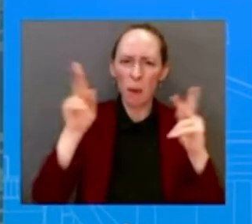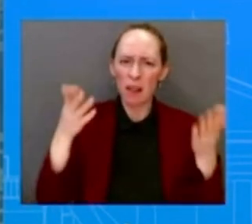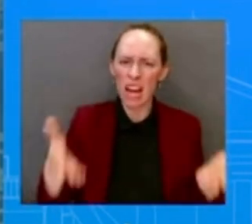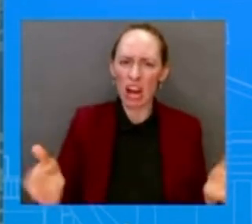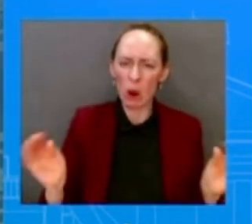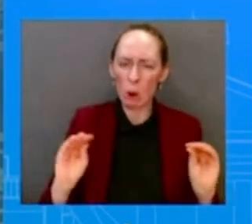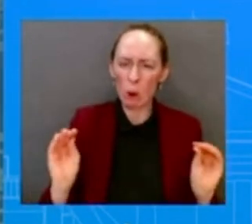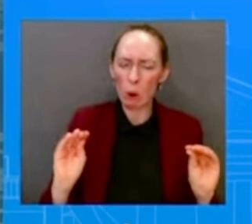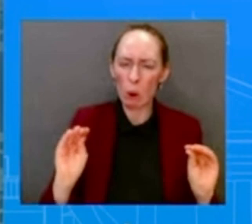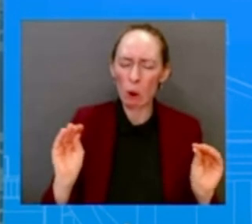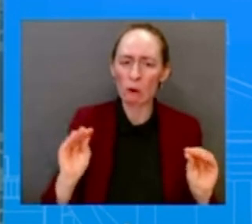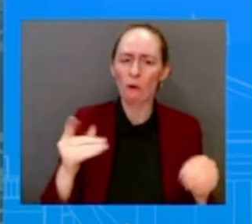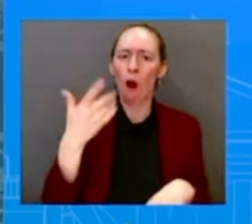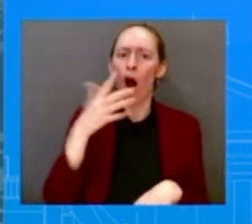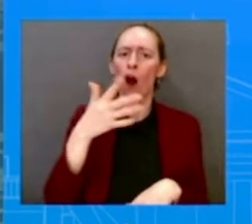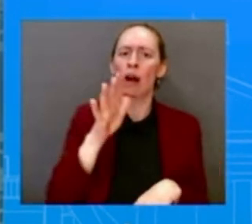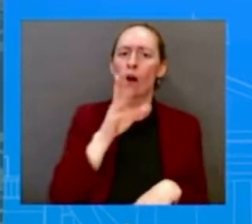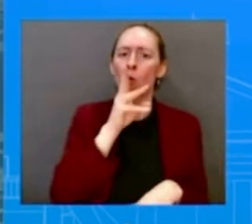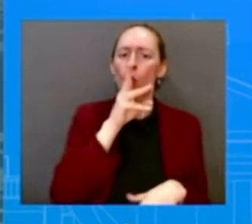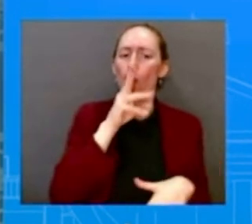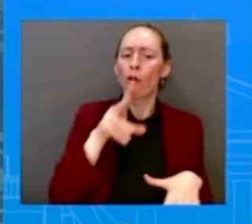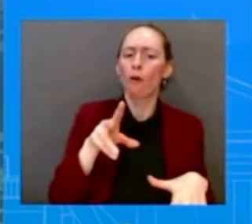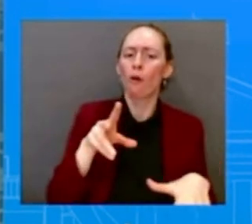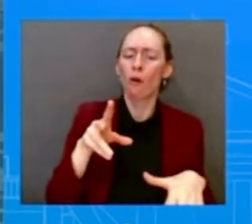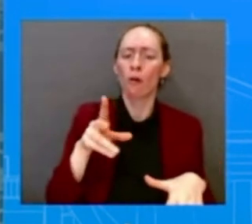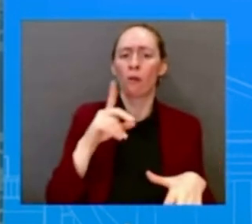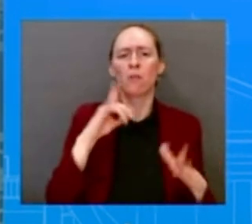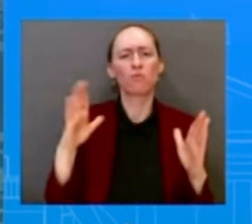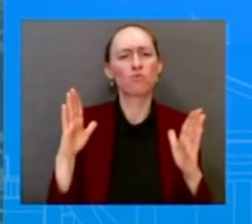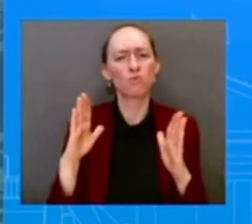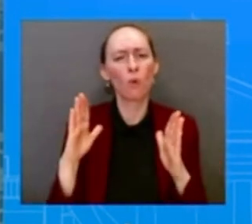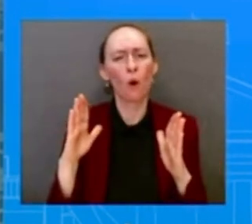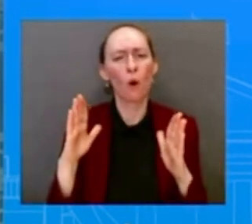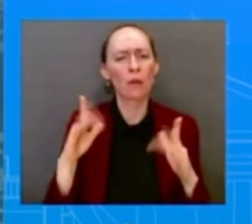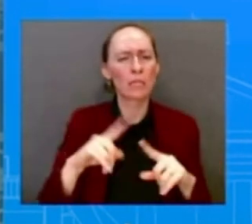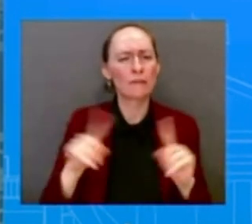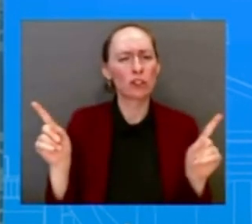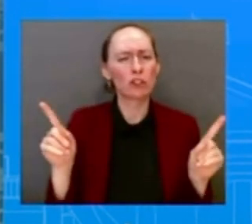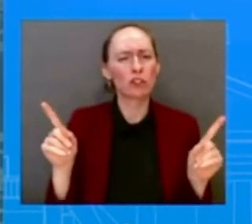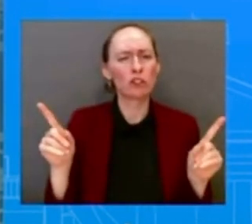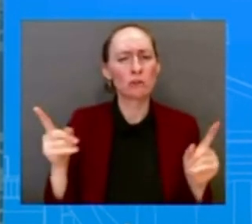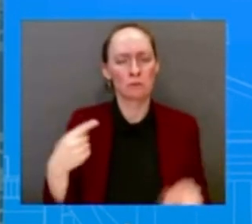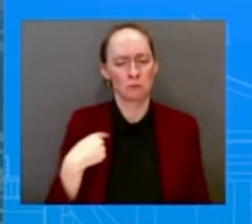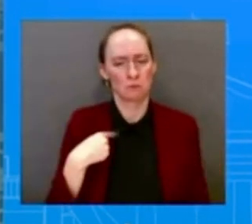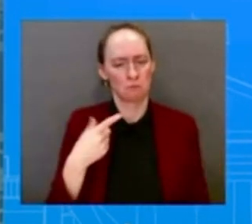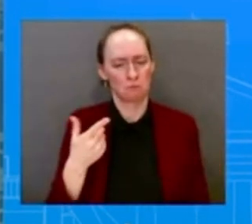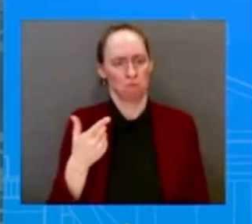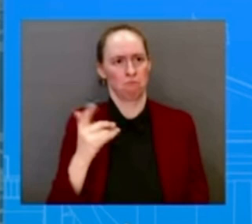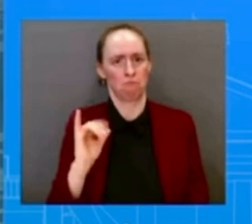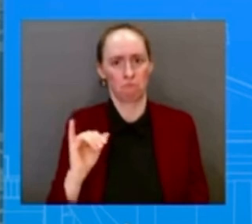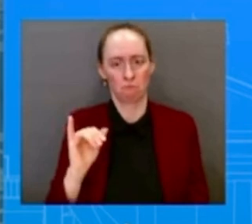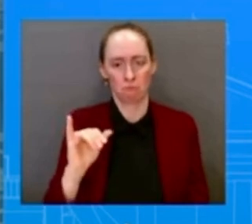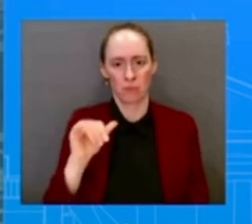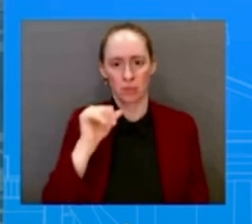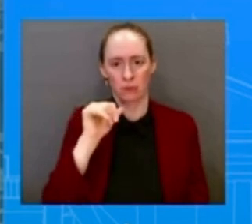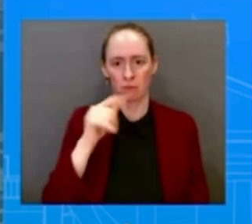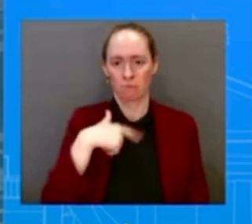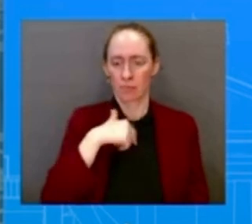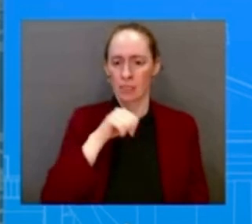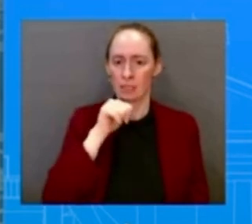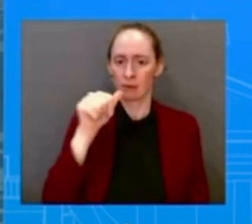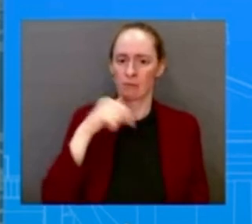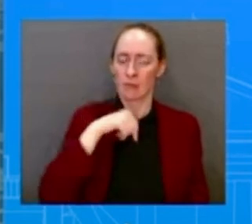for this we expect to be much smaller than would have been for the other one. That's difference one. Difference